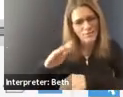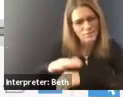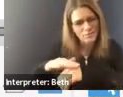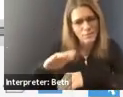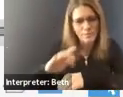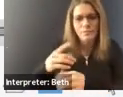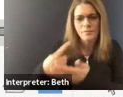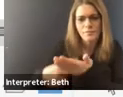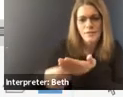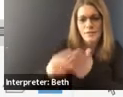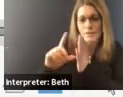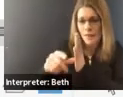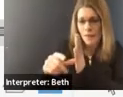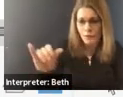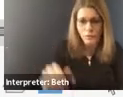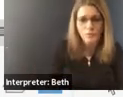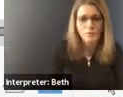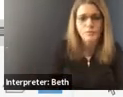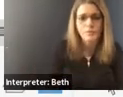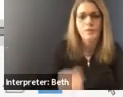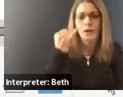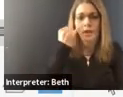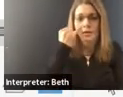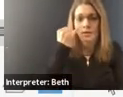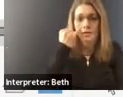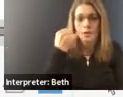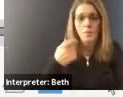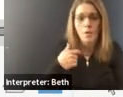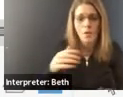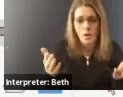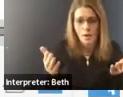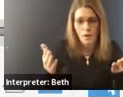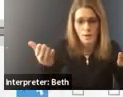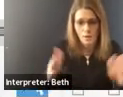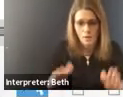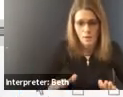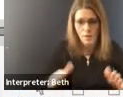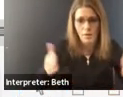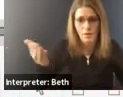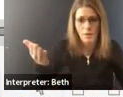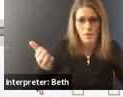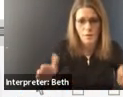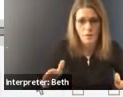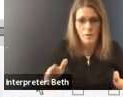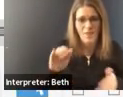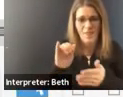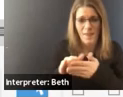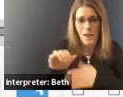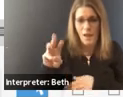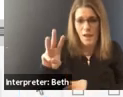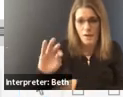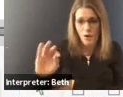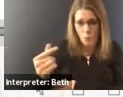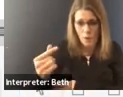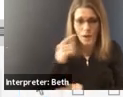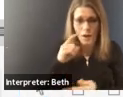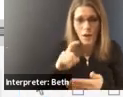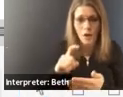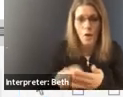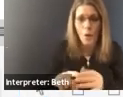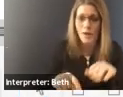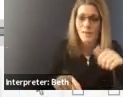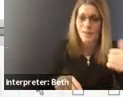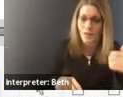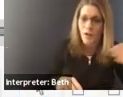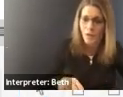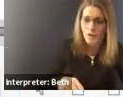But if I move and articulate this wing, the other side articulates as